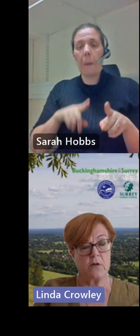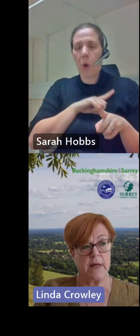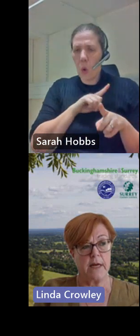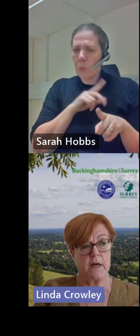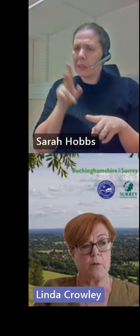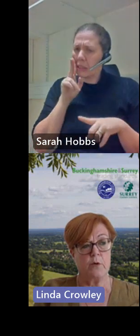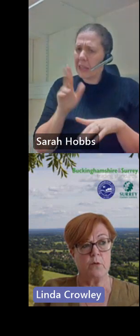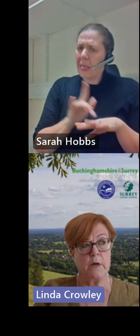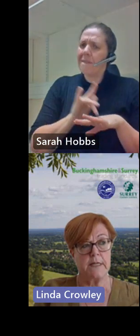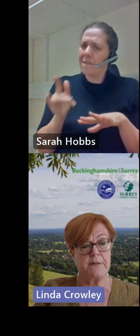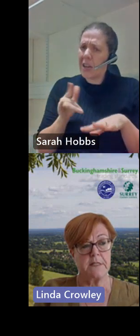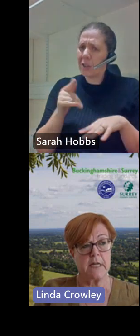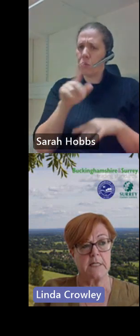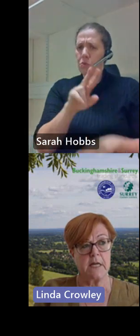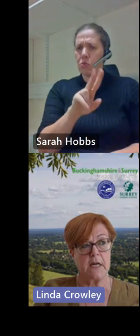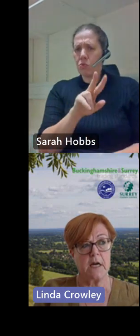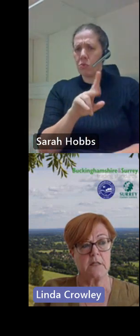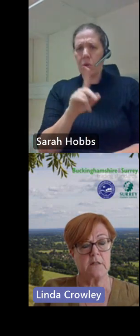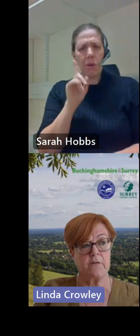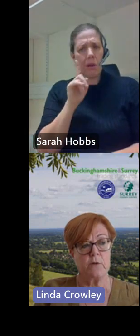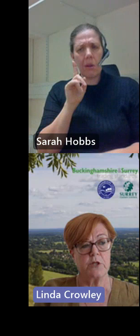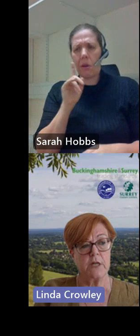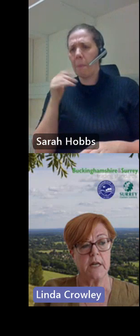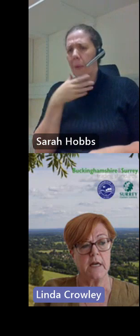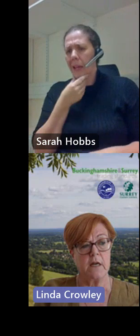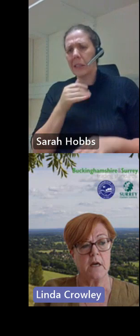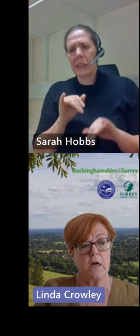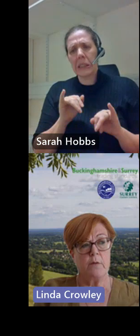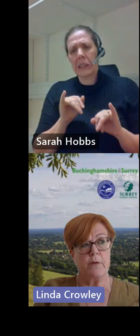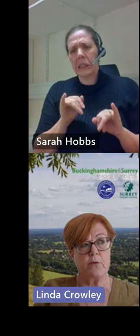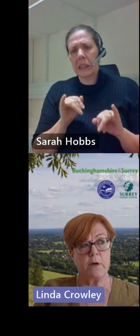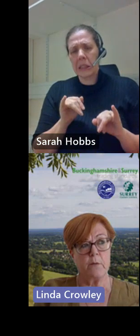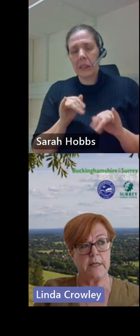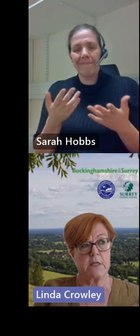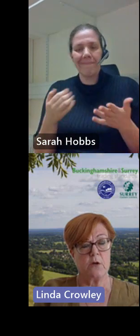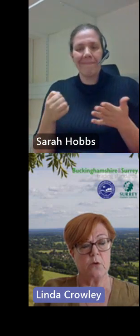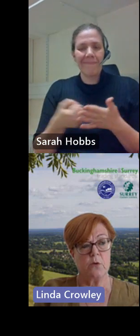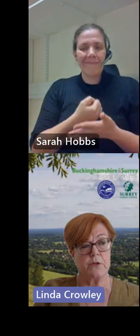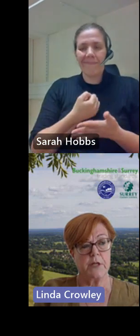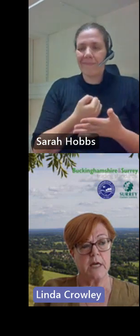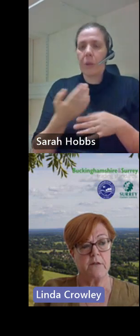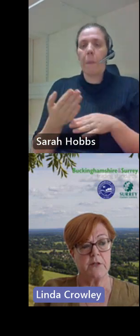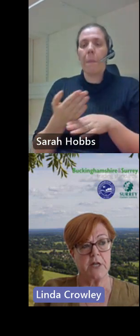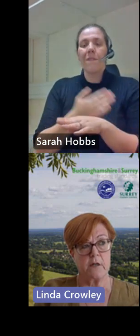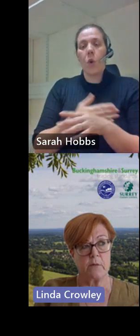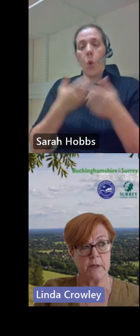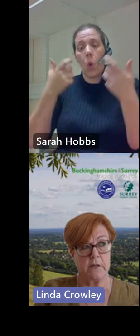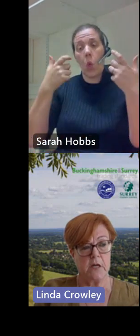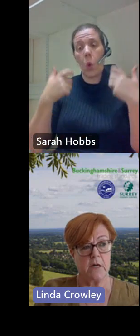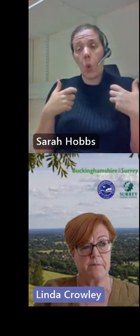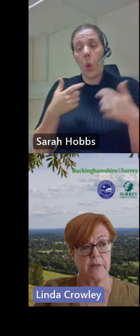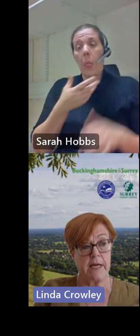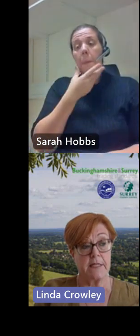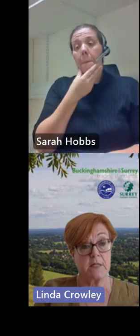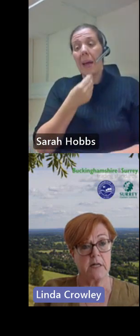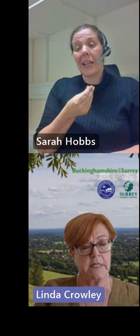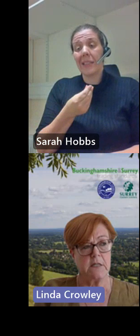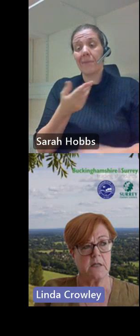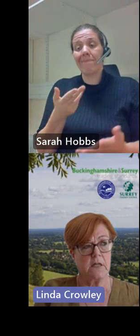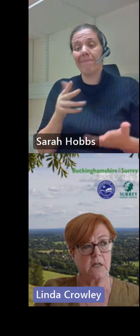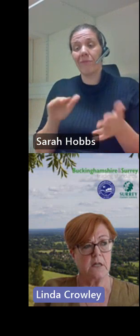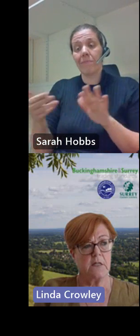impact on that couple were devastating. And unfortunately, before it went to court, the gentleman